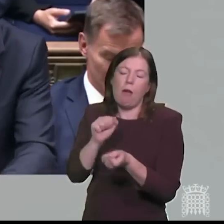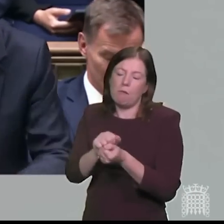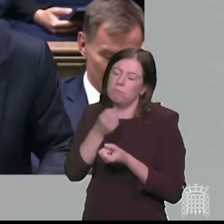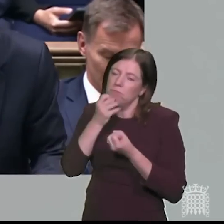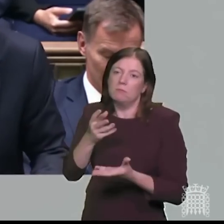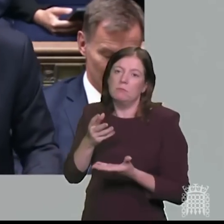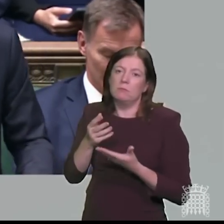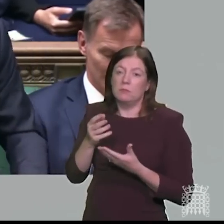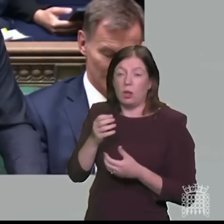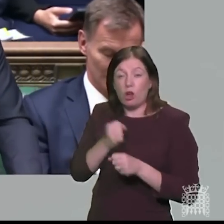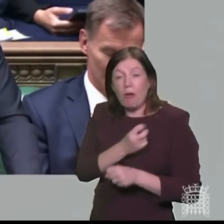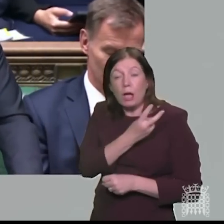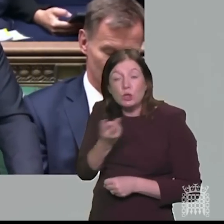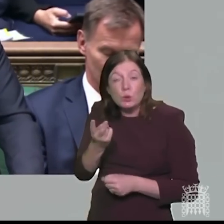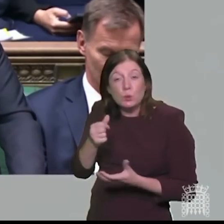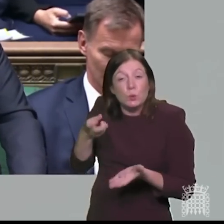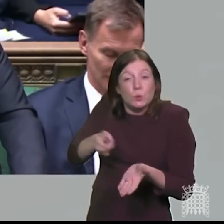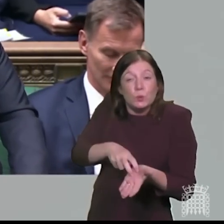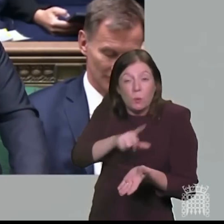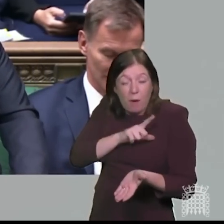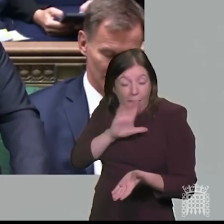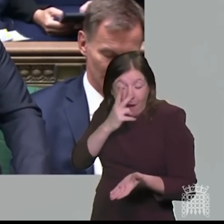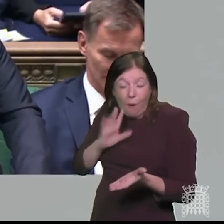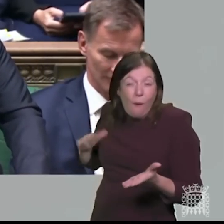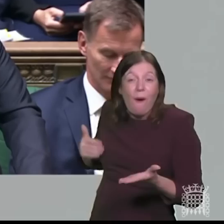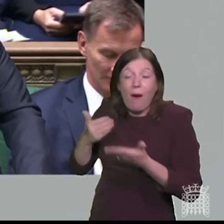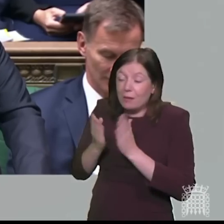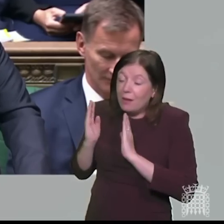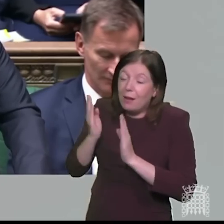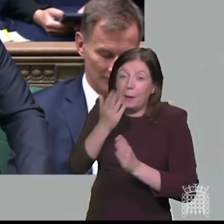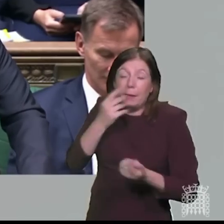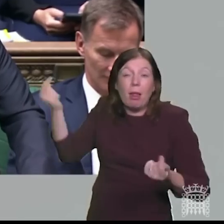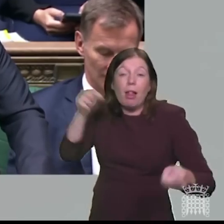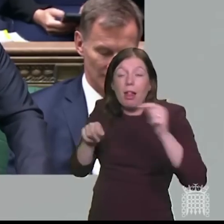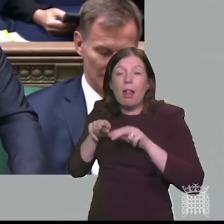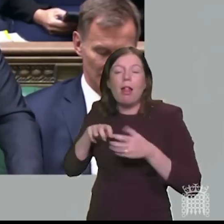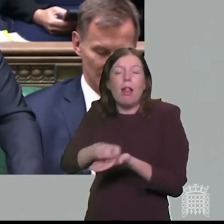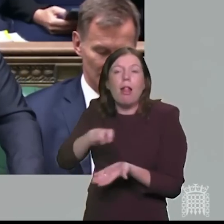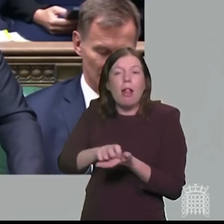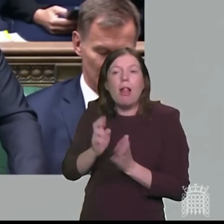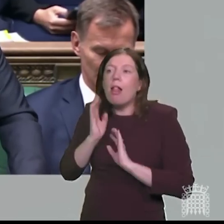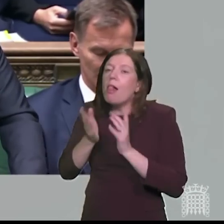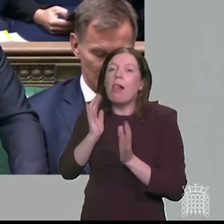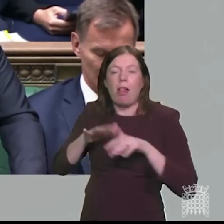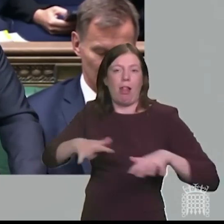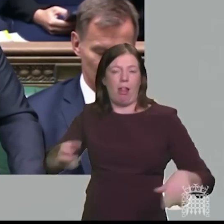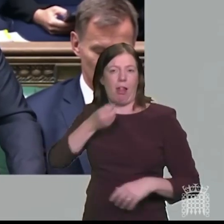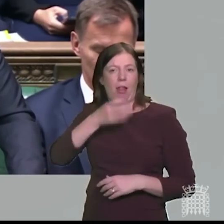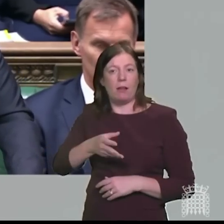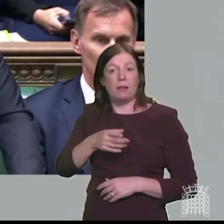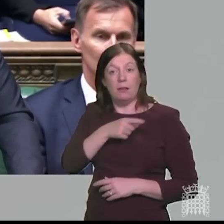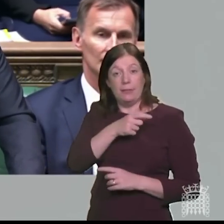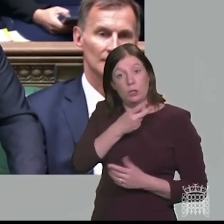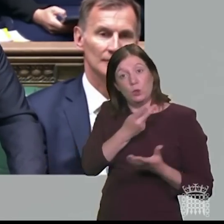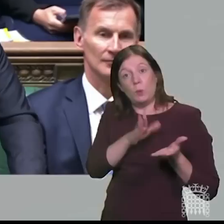historic Grade 2 listed Southport Pier. And I am pleased to say that he is working and succeeded in getting the government to provide